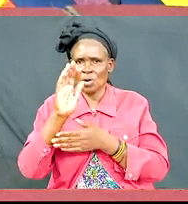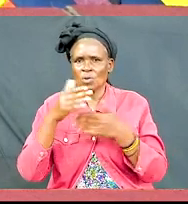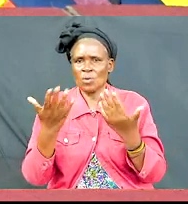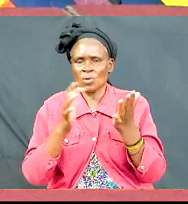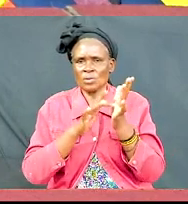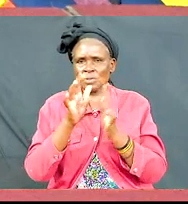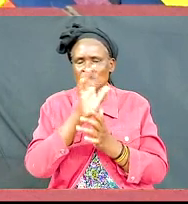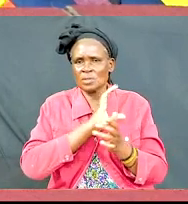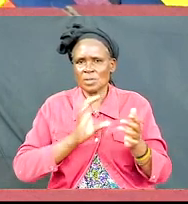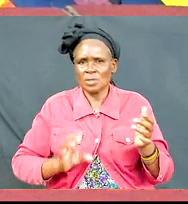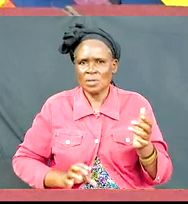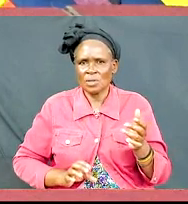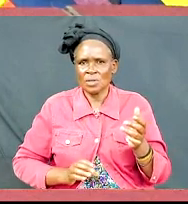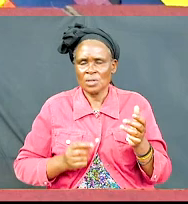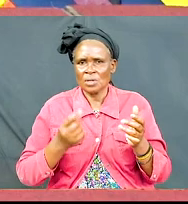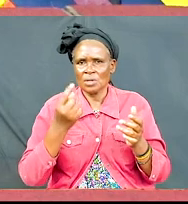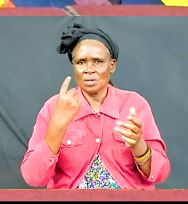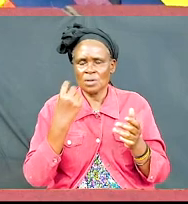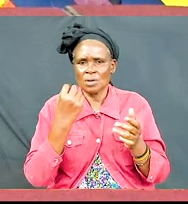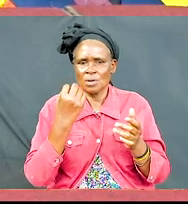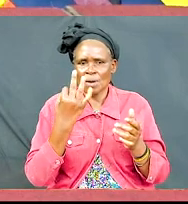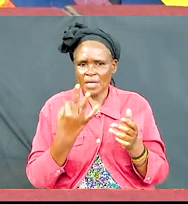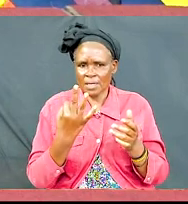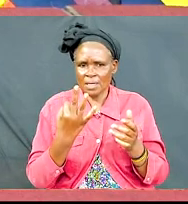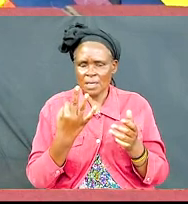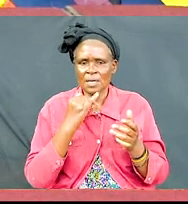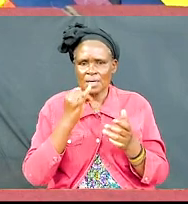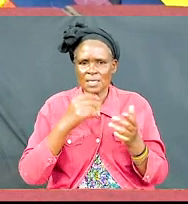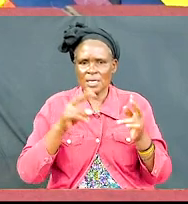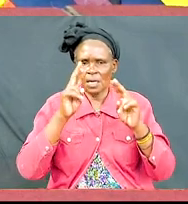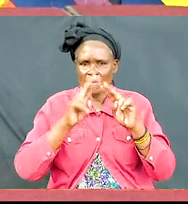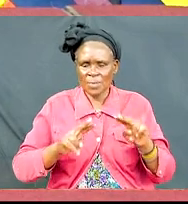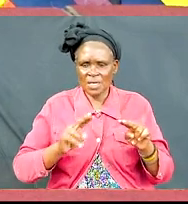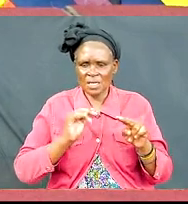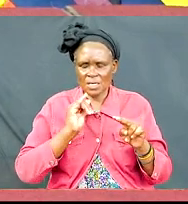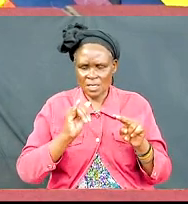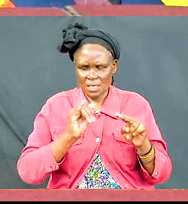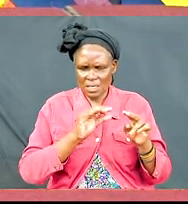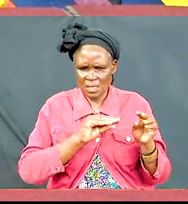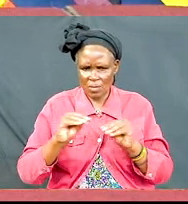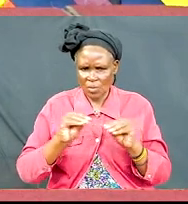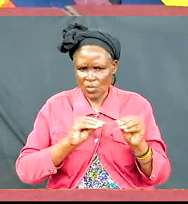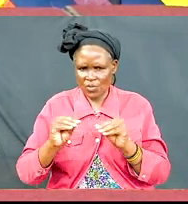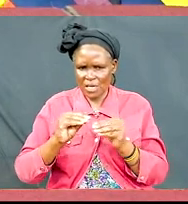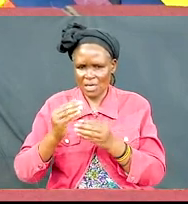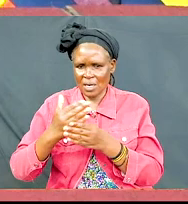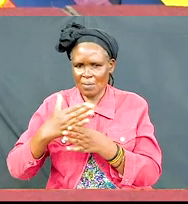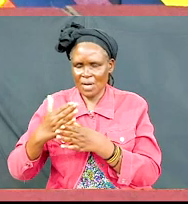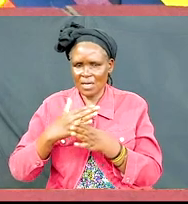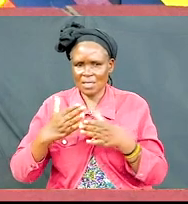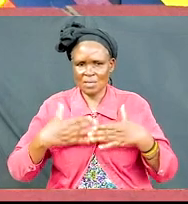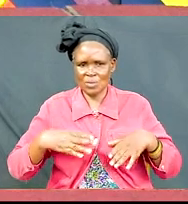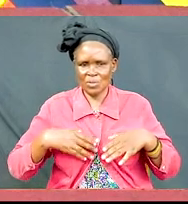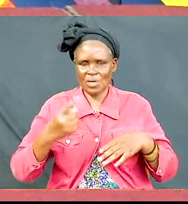Christ. Number three is that peace as a good relationship amongst people.